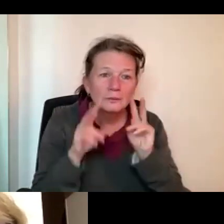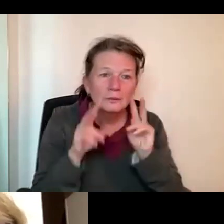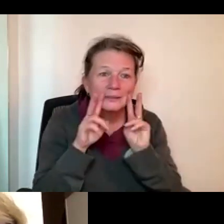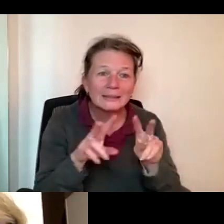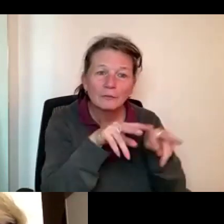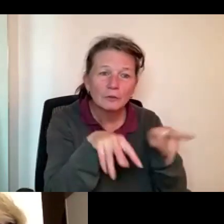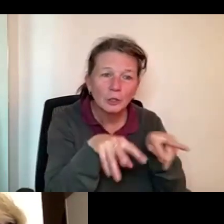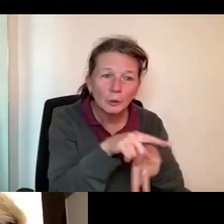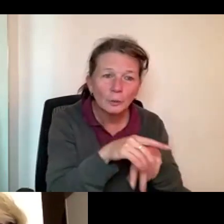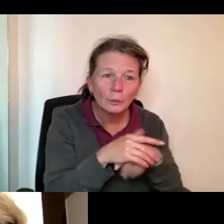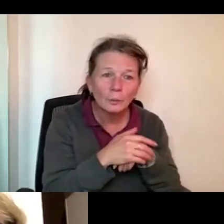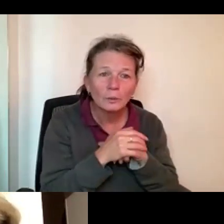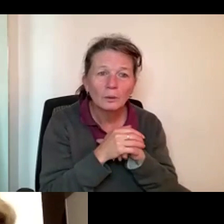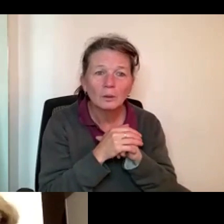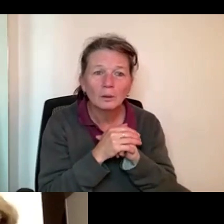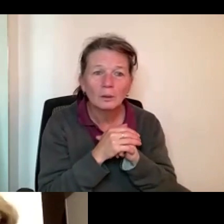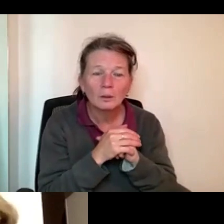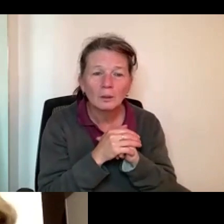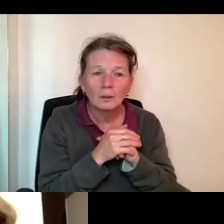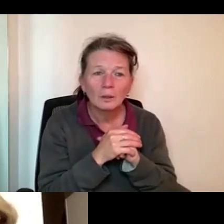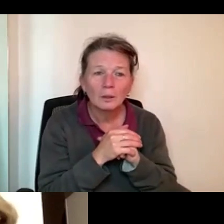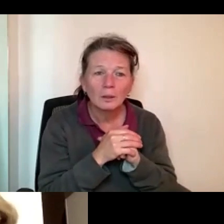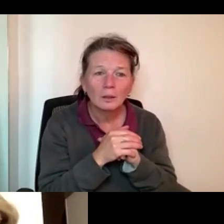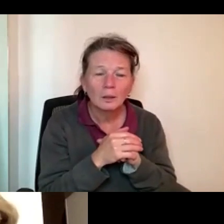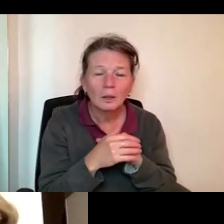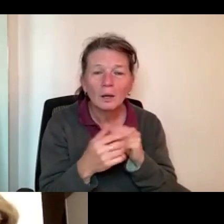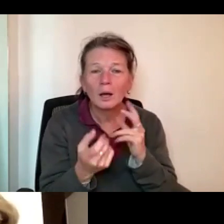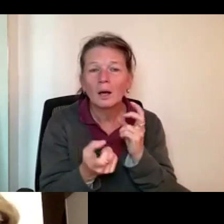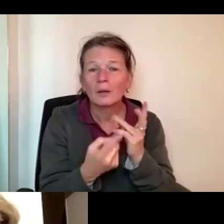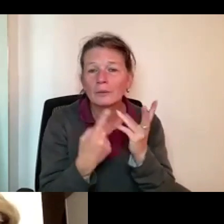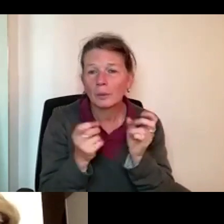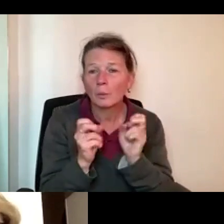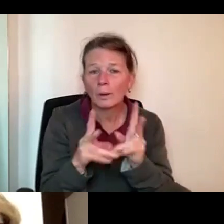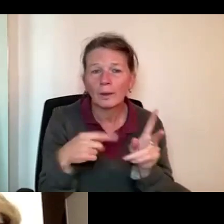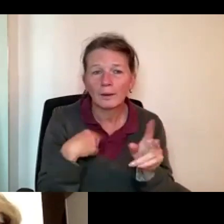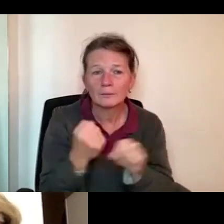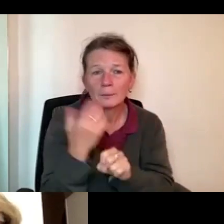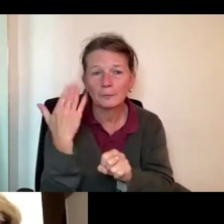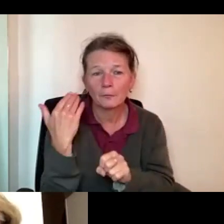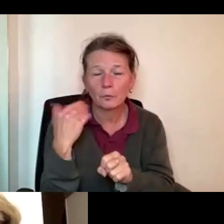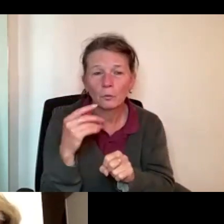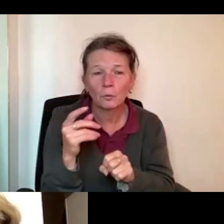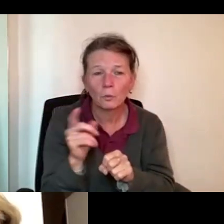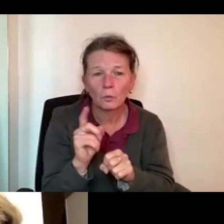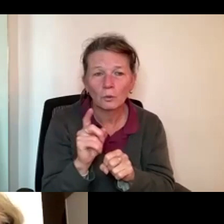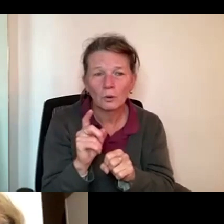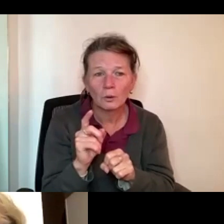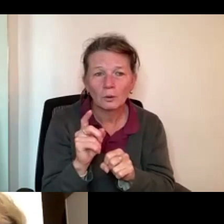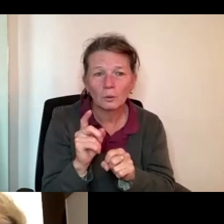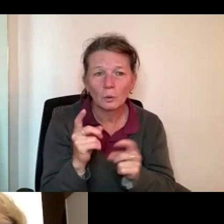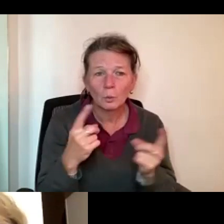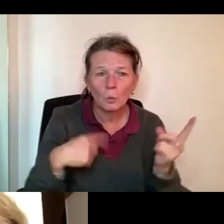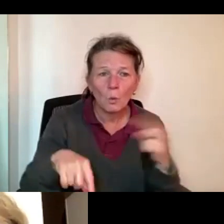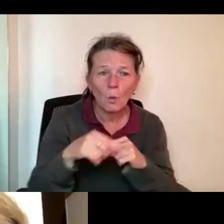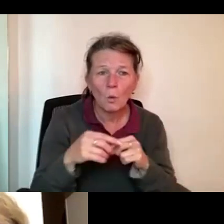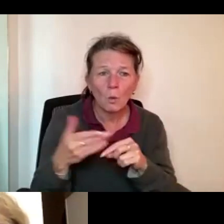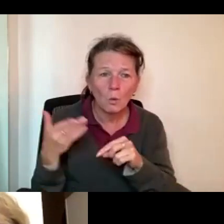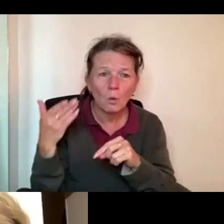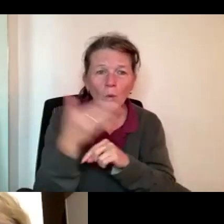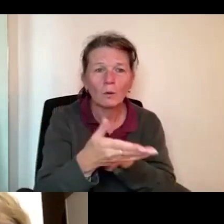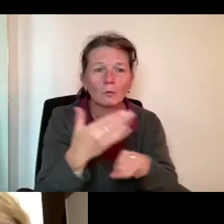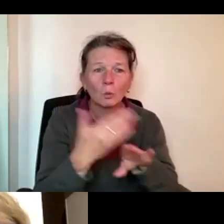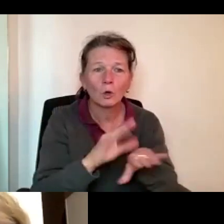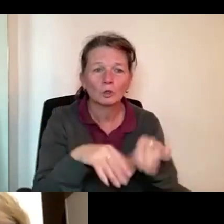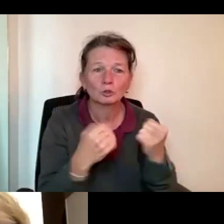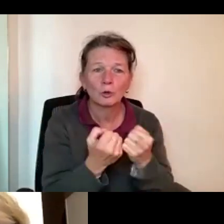work. But there was another way I had done an open call, which was, in fact, we all went to a workshop